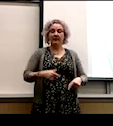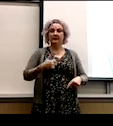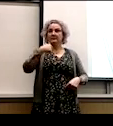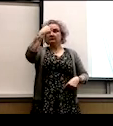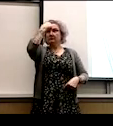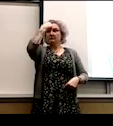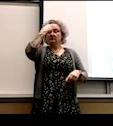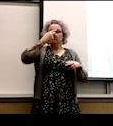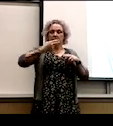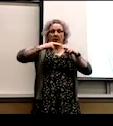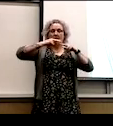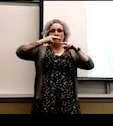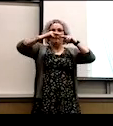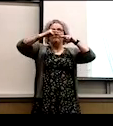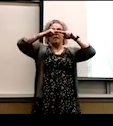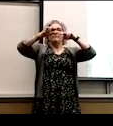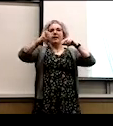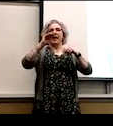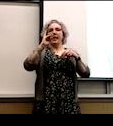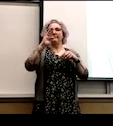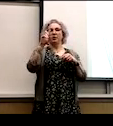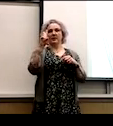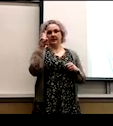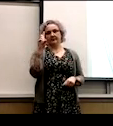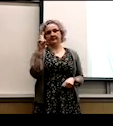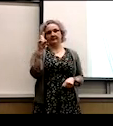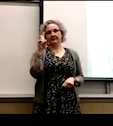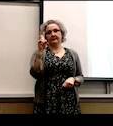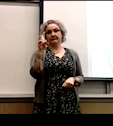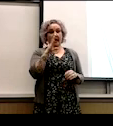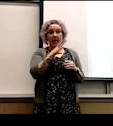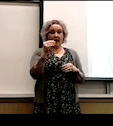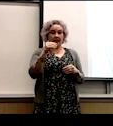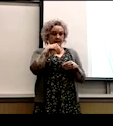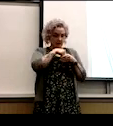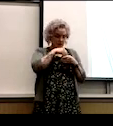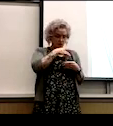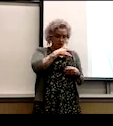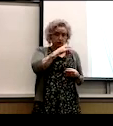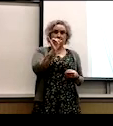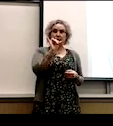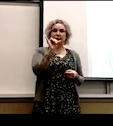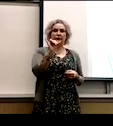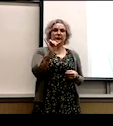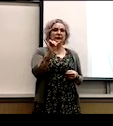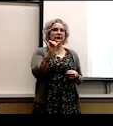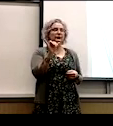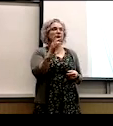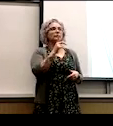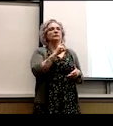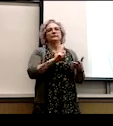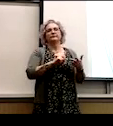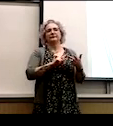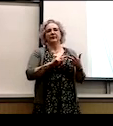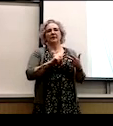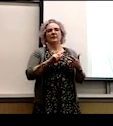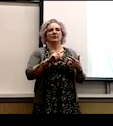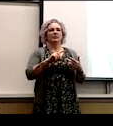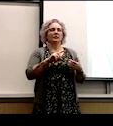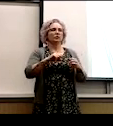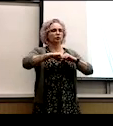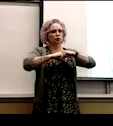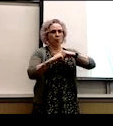attacks, and sudden death. Okay, so all these comorbidities. Oh, there's more. Joint and chronic